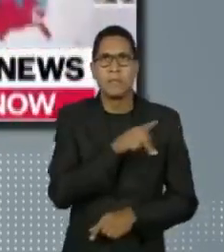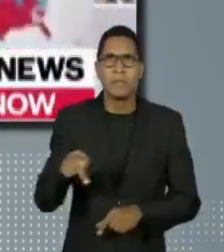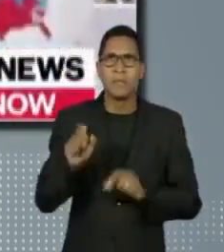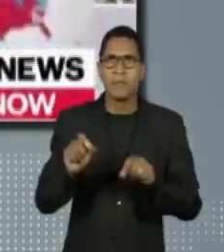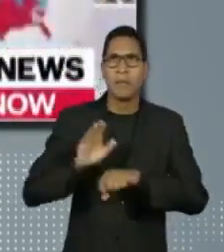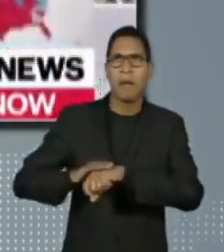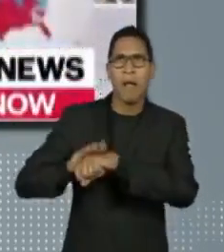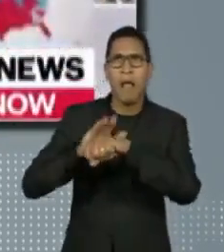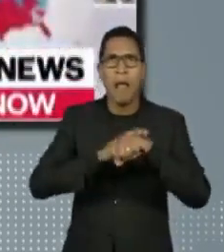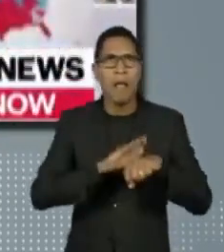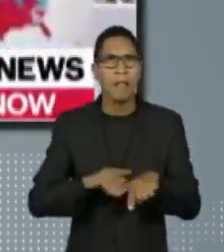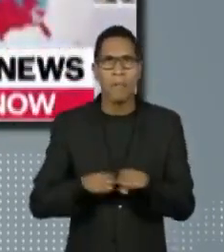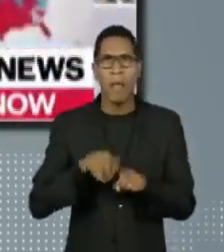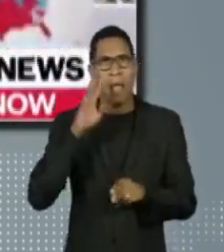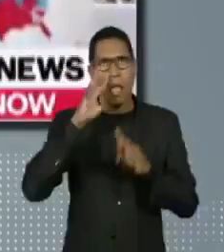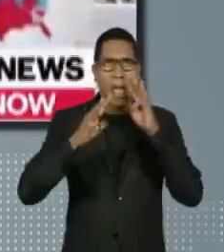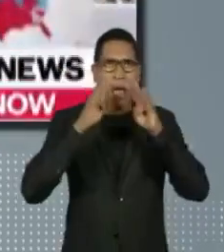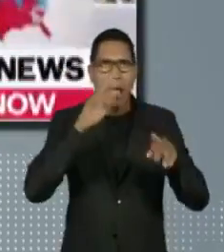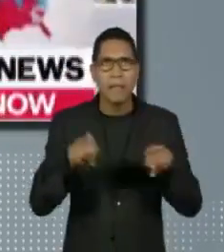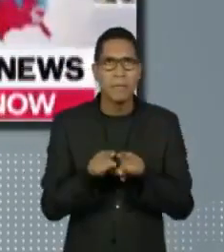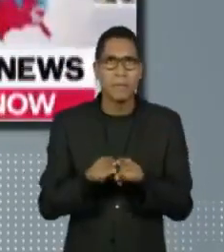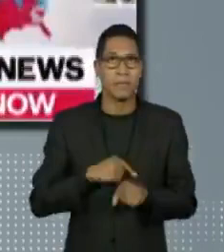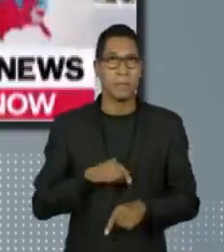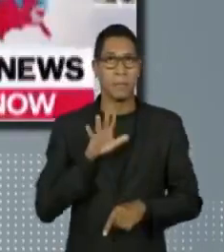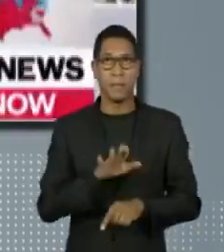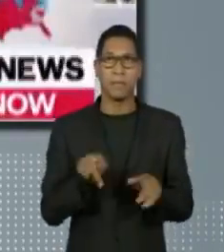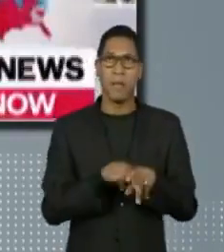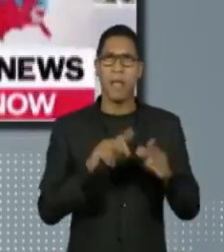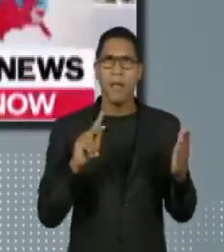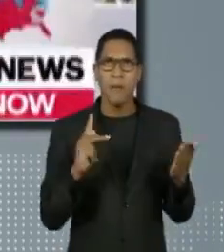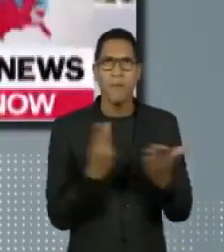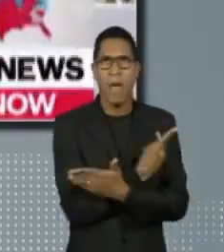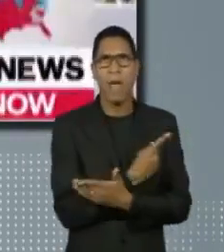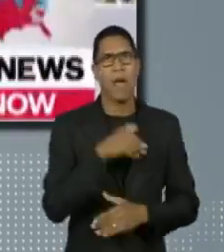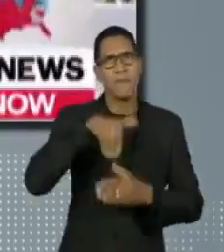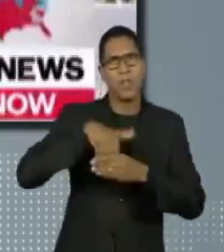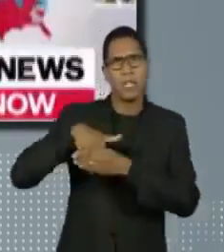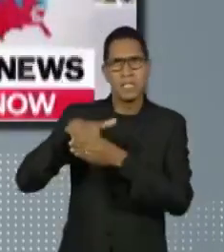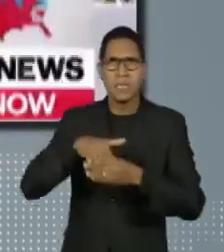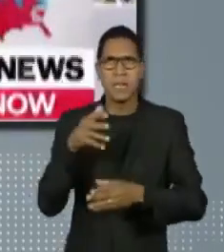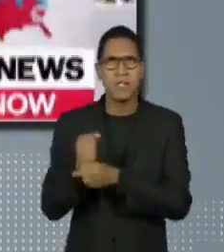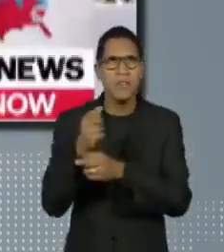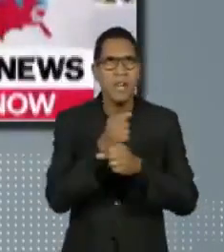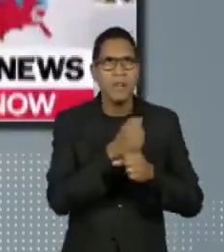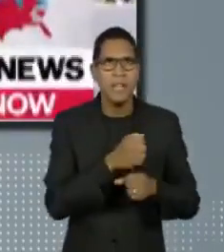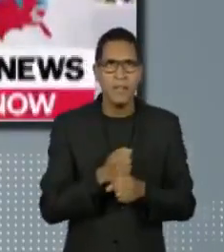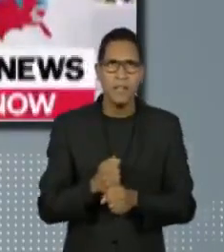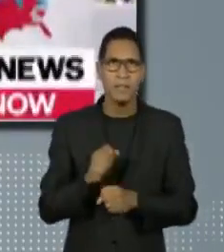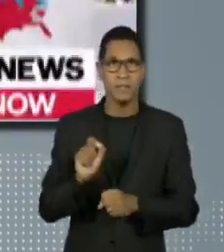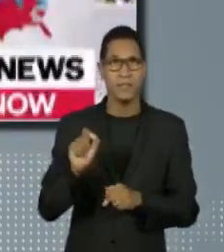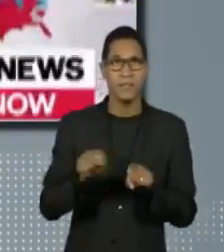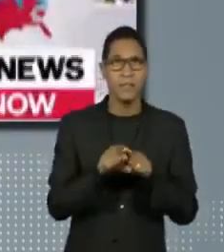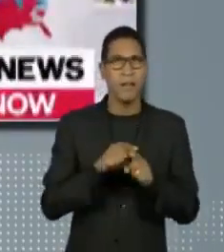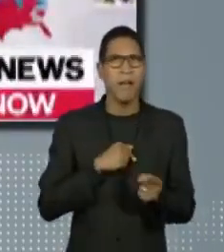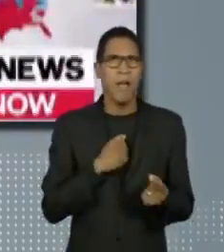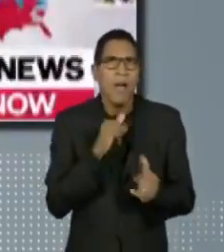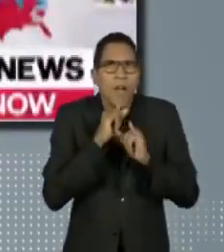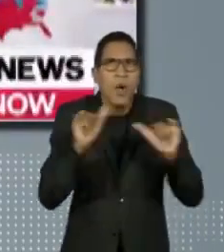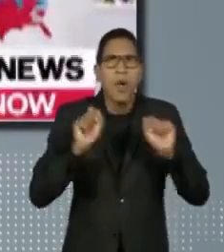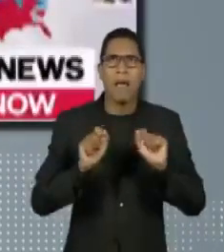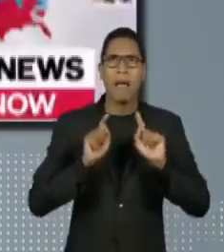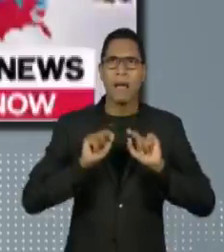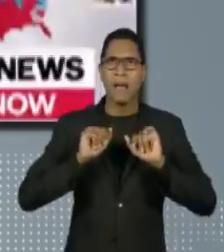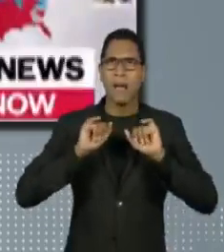false statements, including the notion that there has been fraudulent voting. There has been no evidence of that, allegations by his campaign, but